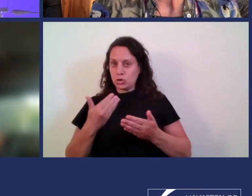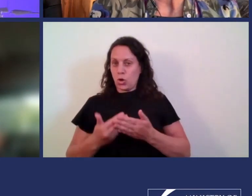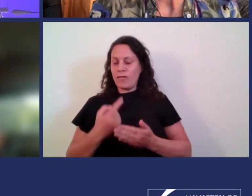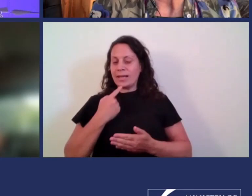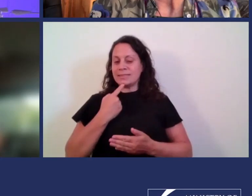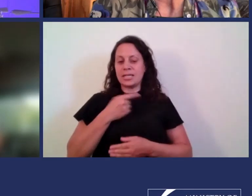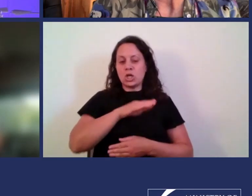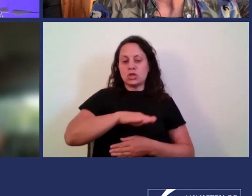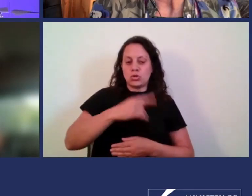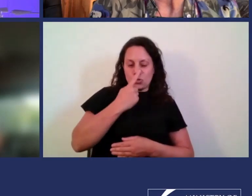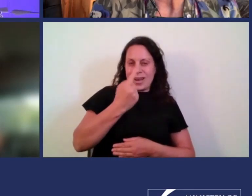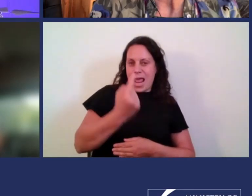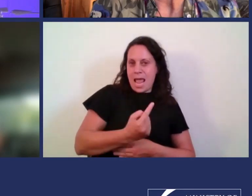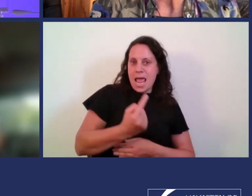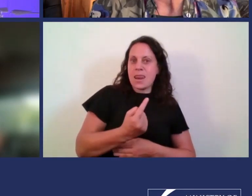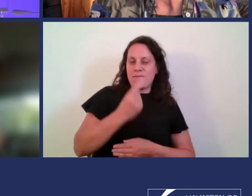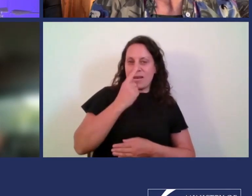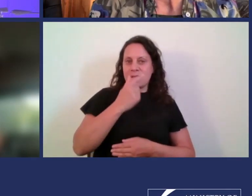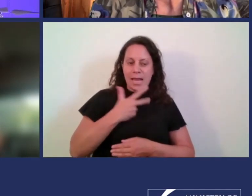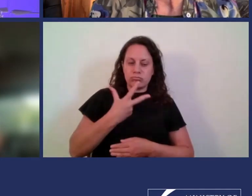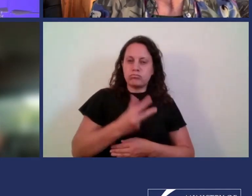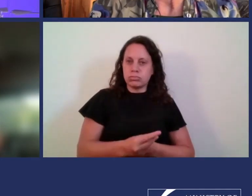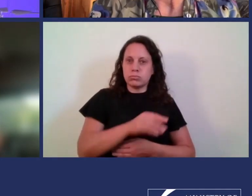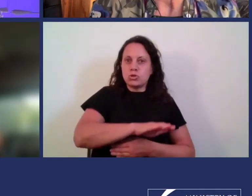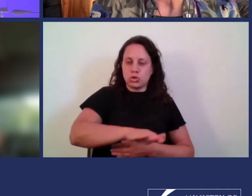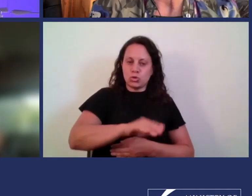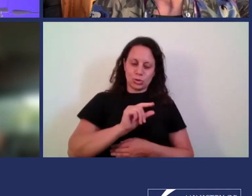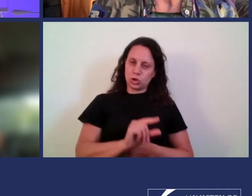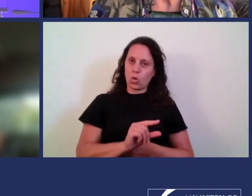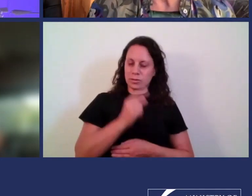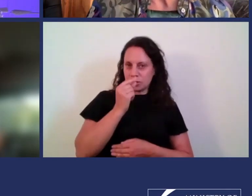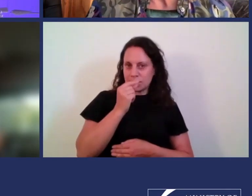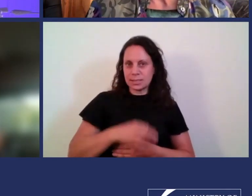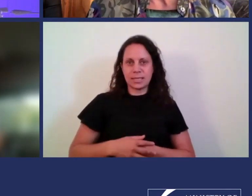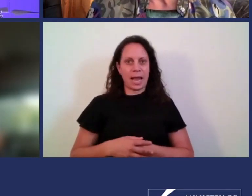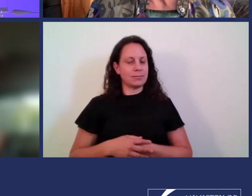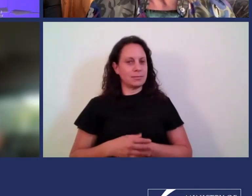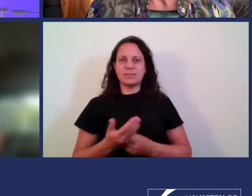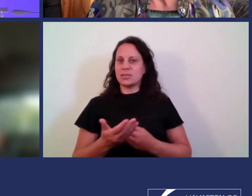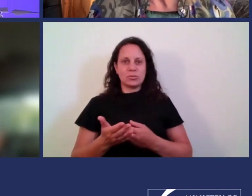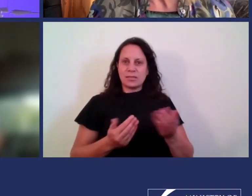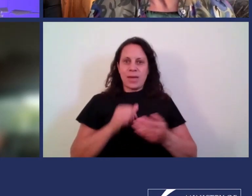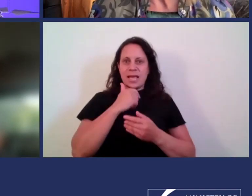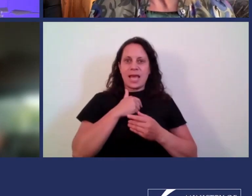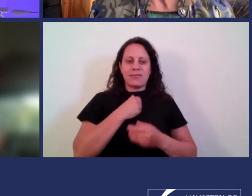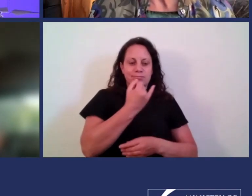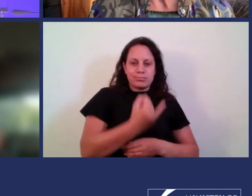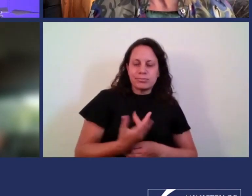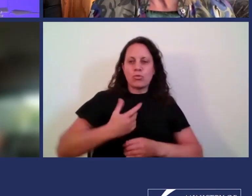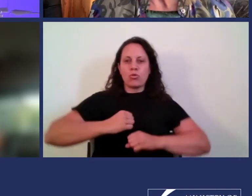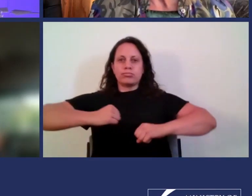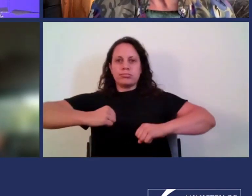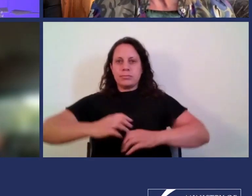11 can mount a very good immune response, and that study included children of all sizes. Teuila, Leanne